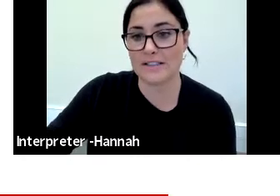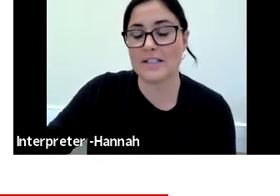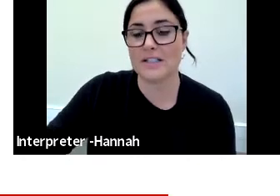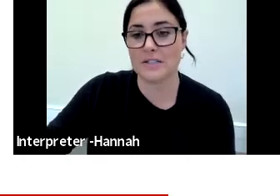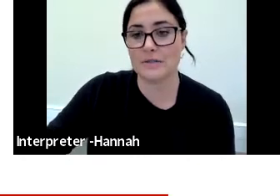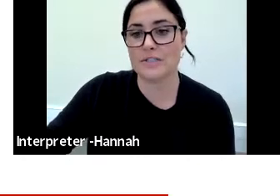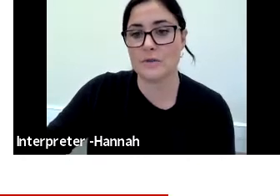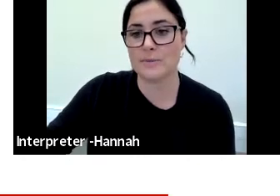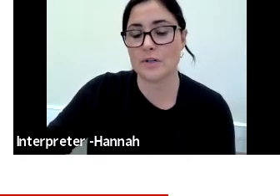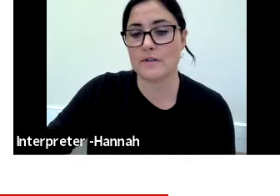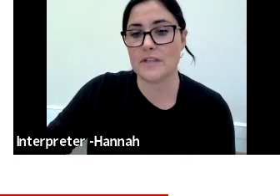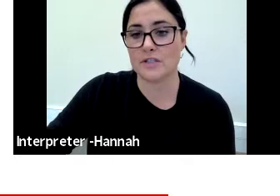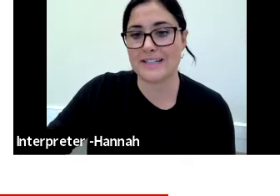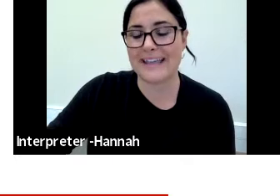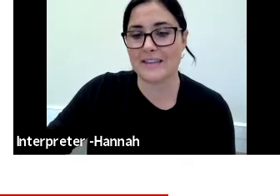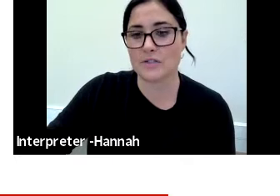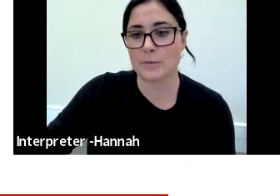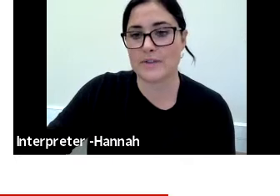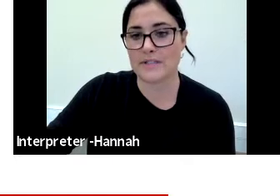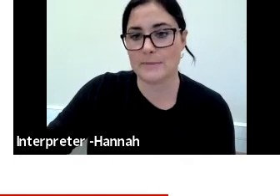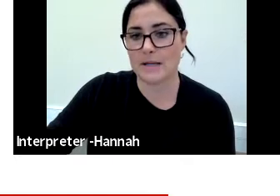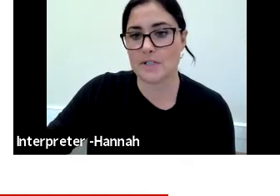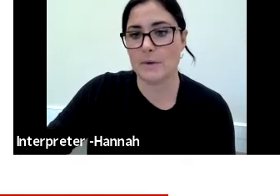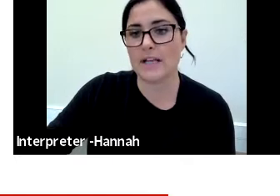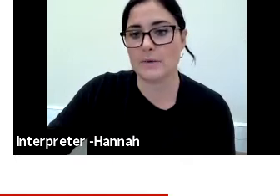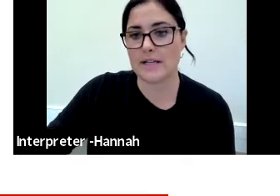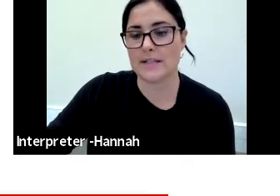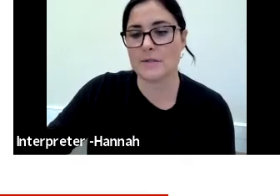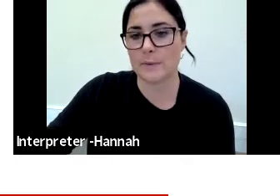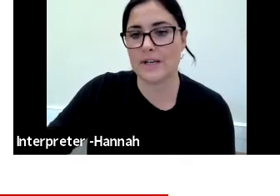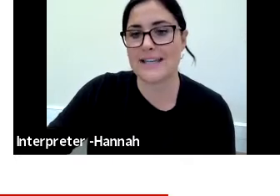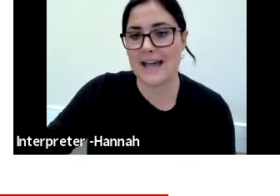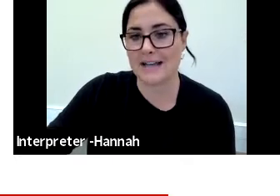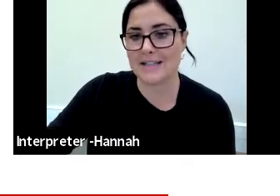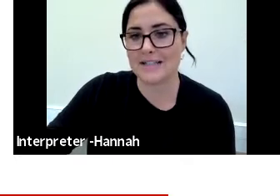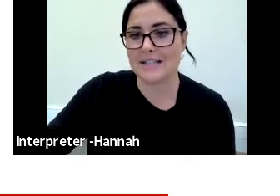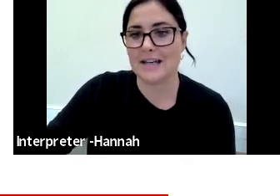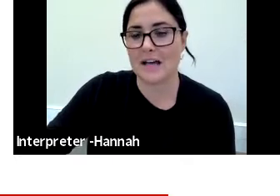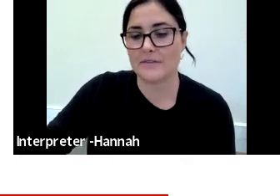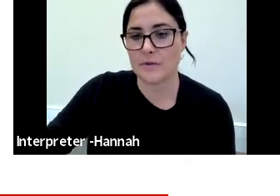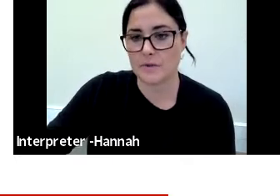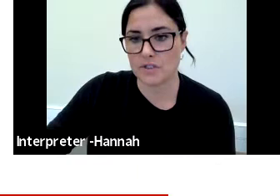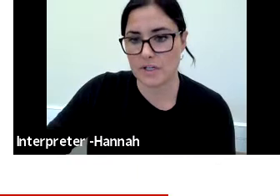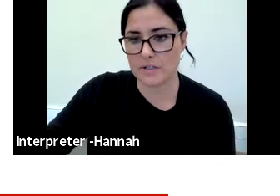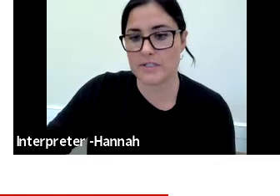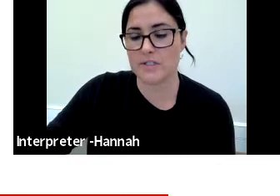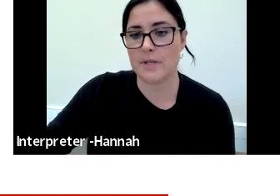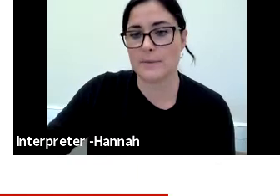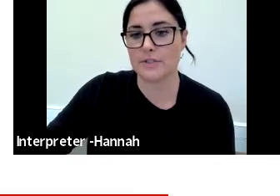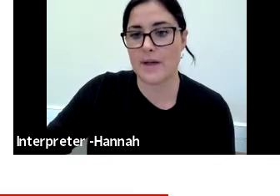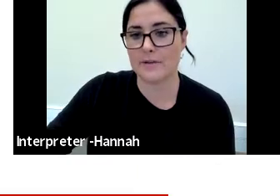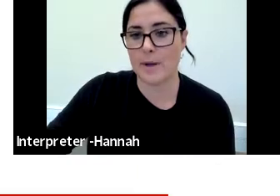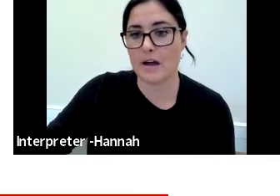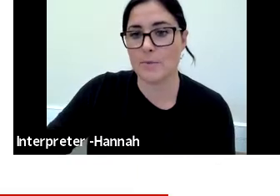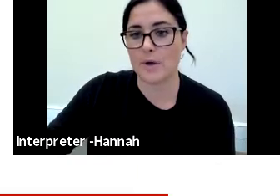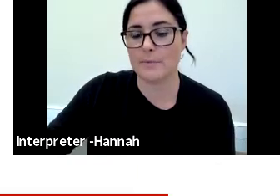hard to observe the screen and the interpreter at the same time. So anyways, that was what I wanted to add to those instructors, to be